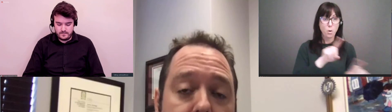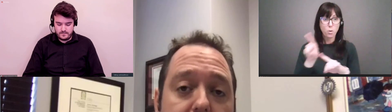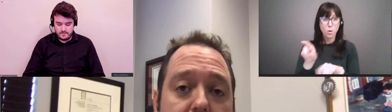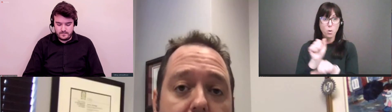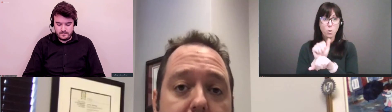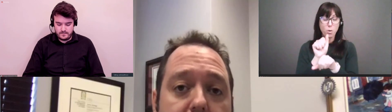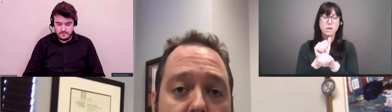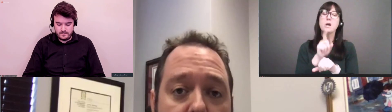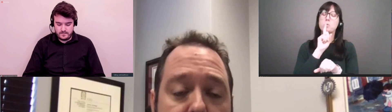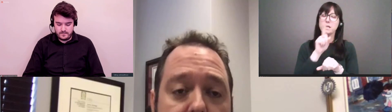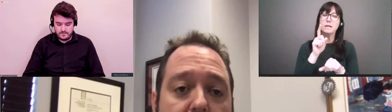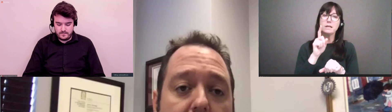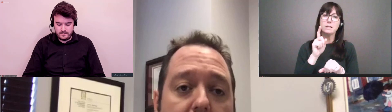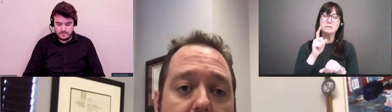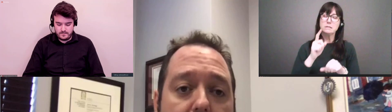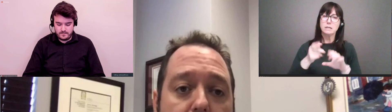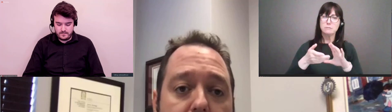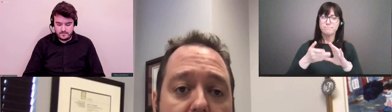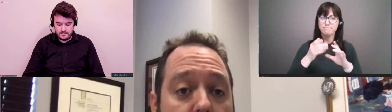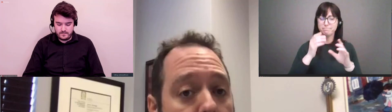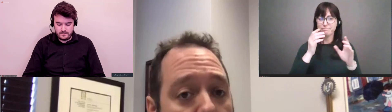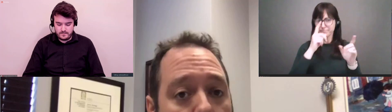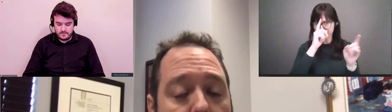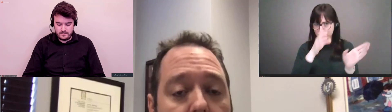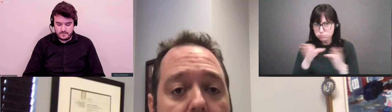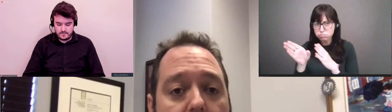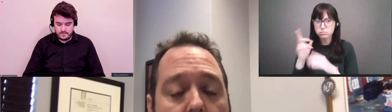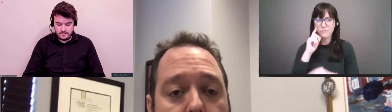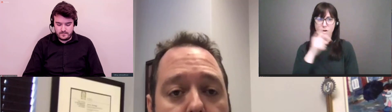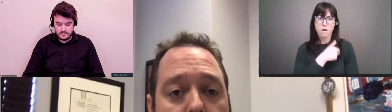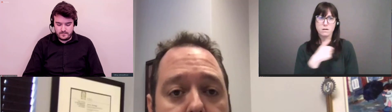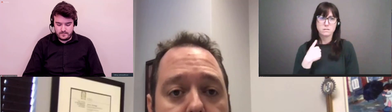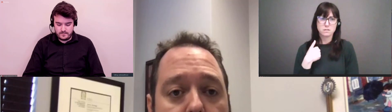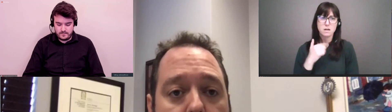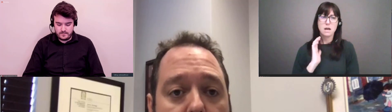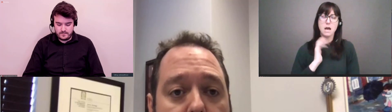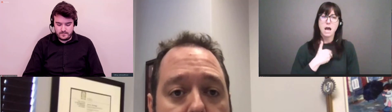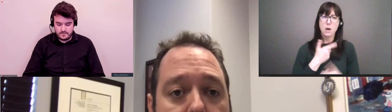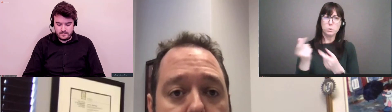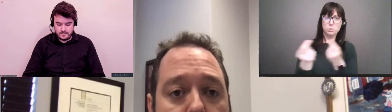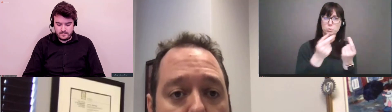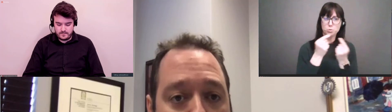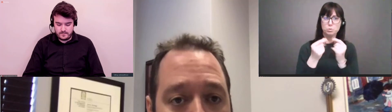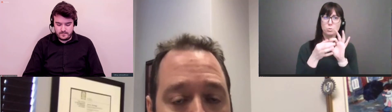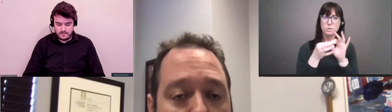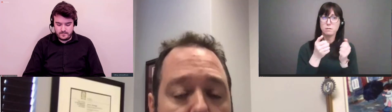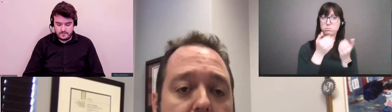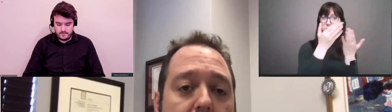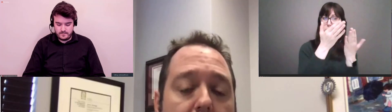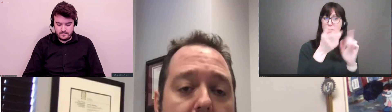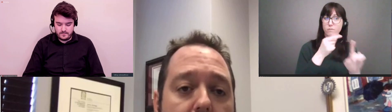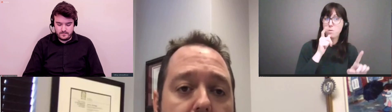operational consideration for us. Again, we align our operations around recommendations from public health.